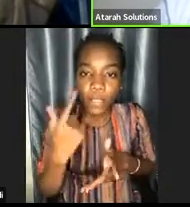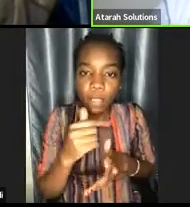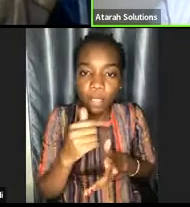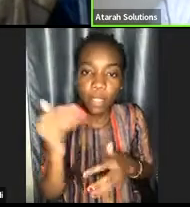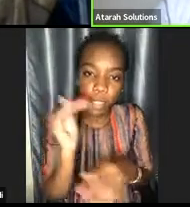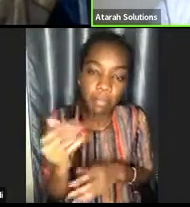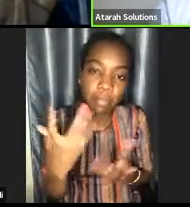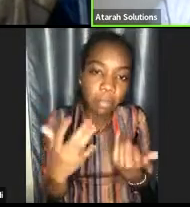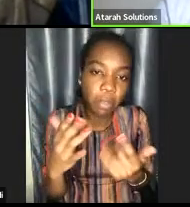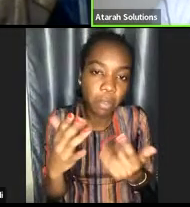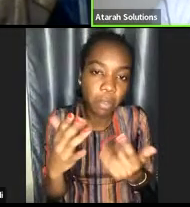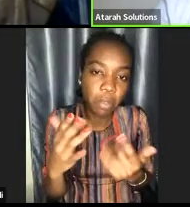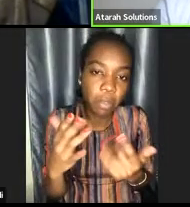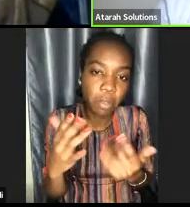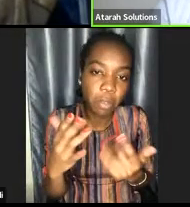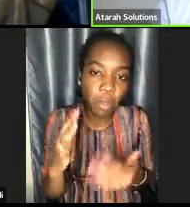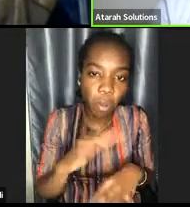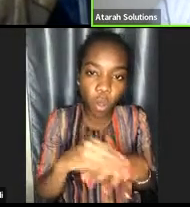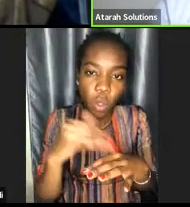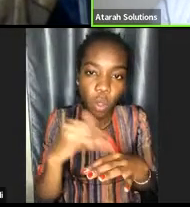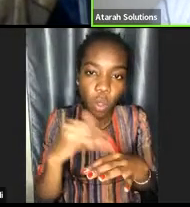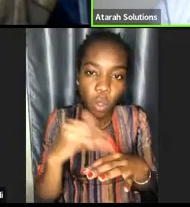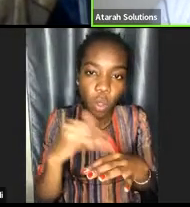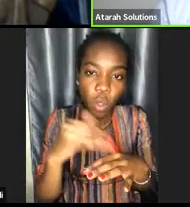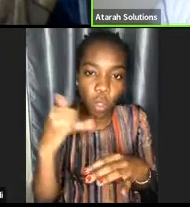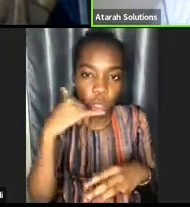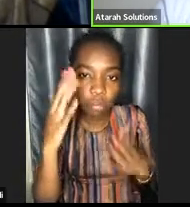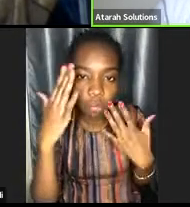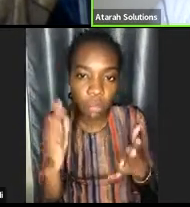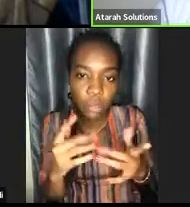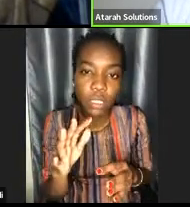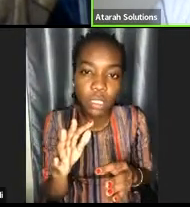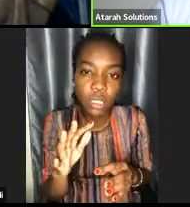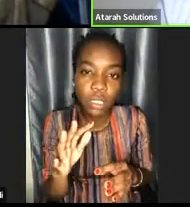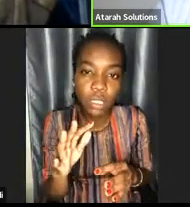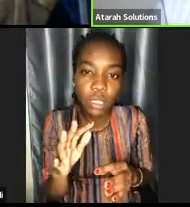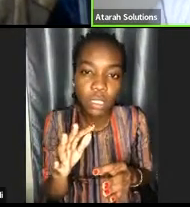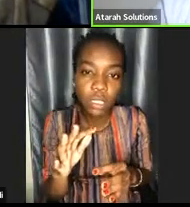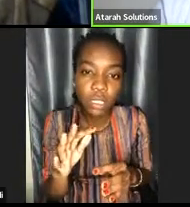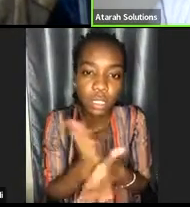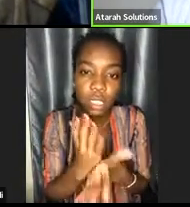who had asked you to share the presentation.